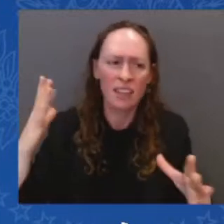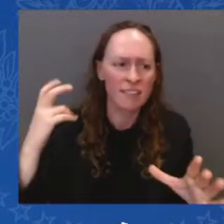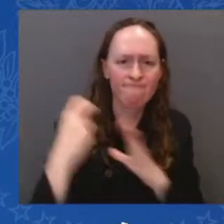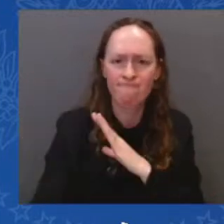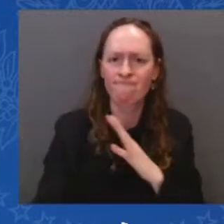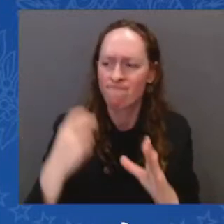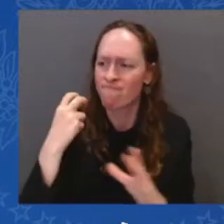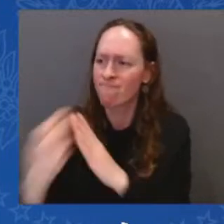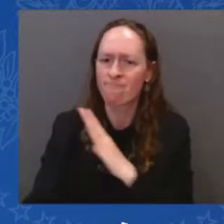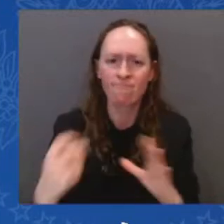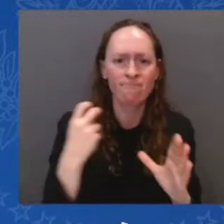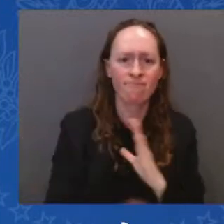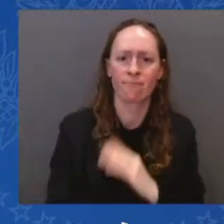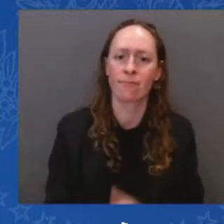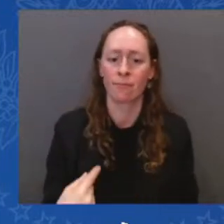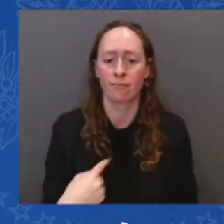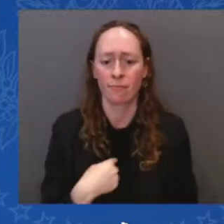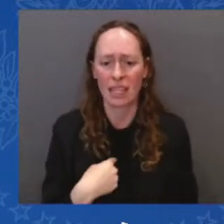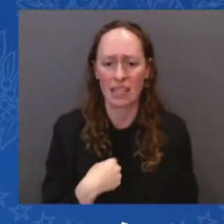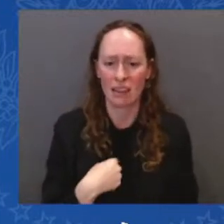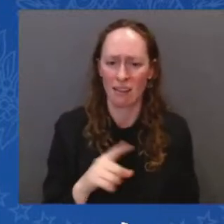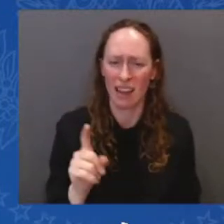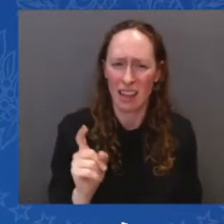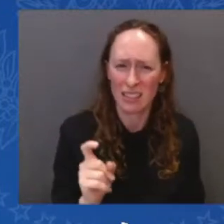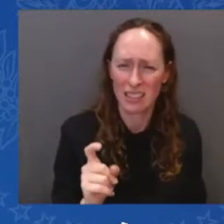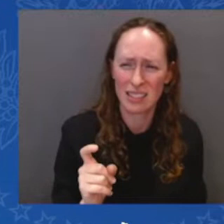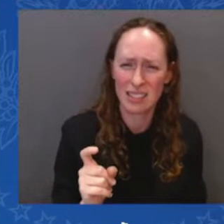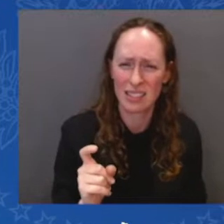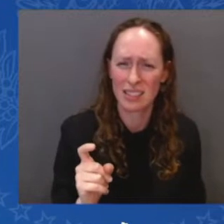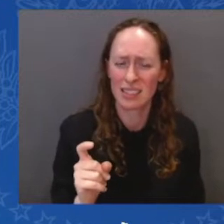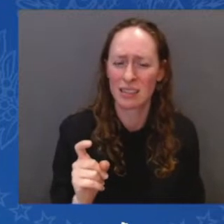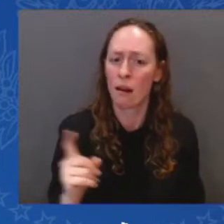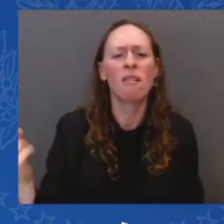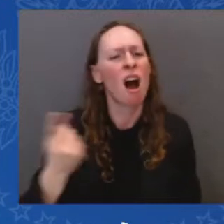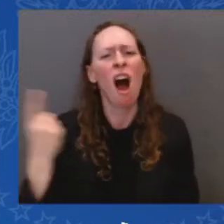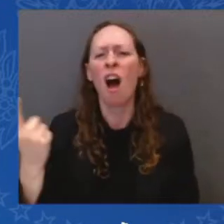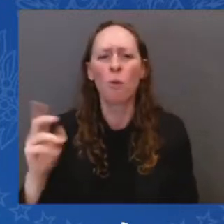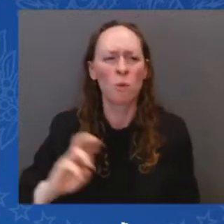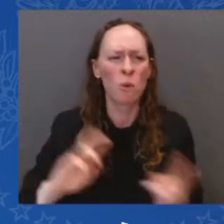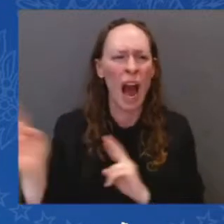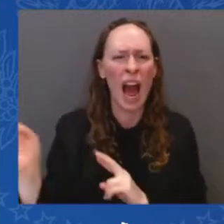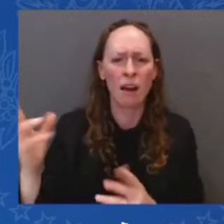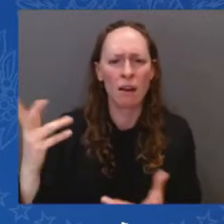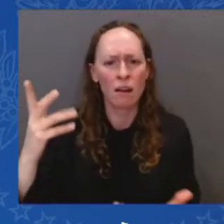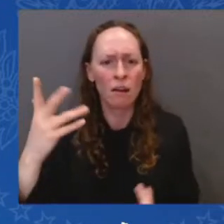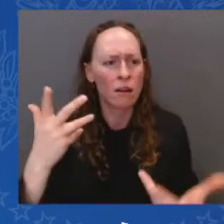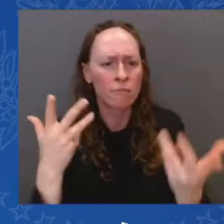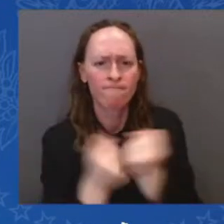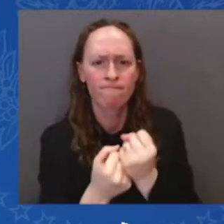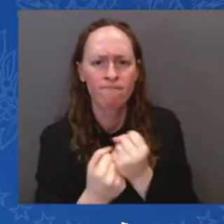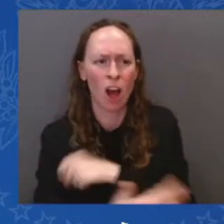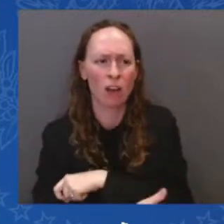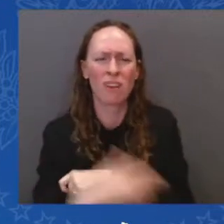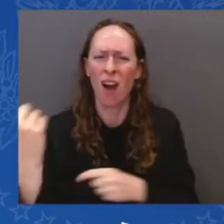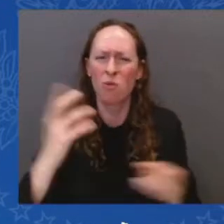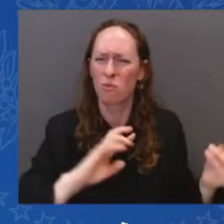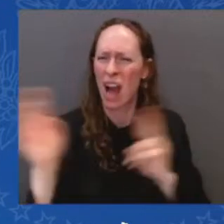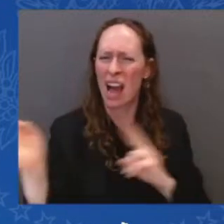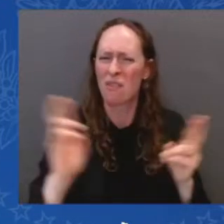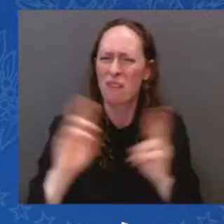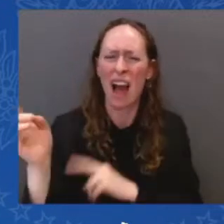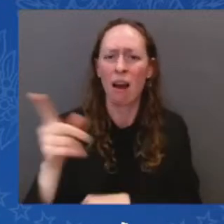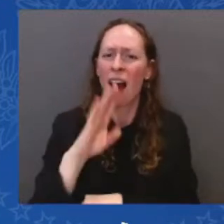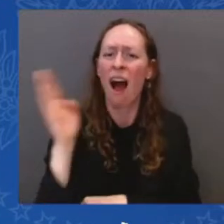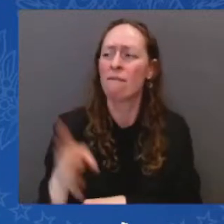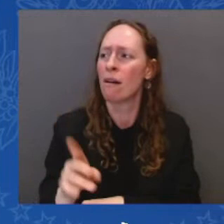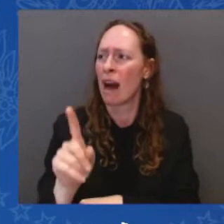country. This goes back to his earliest days as an infantryman and a Green Beret, including his time commanding a